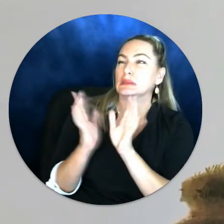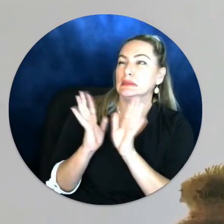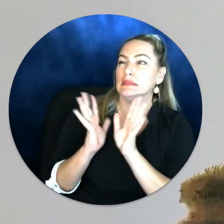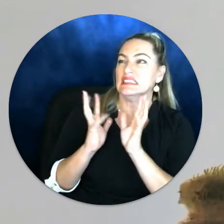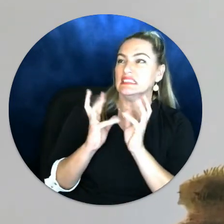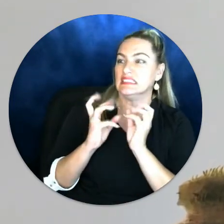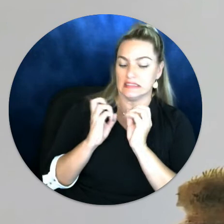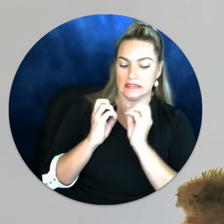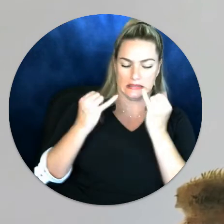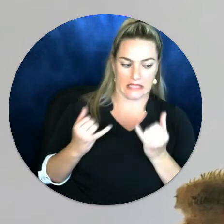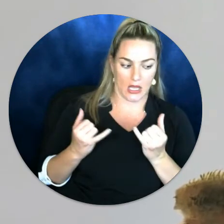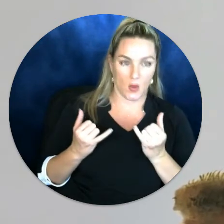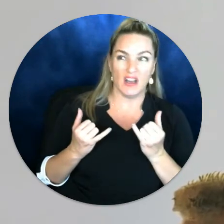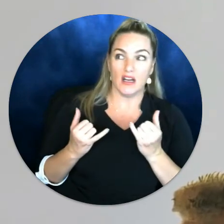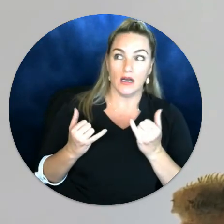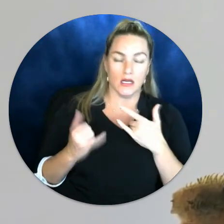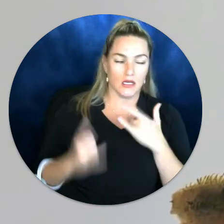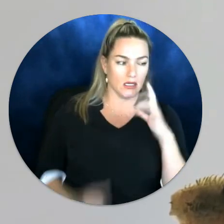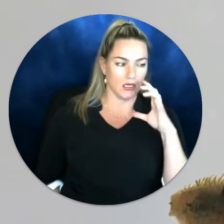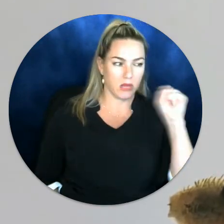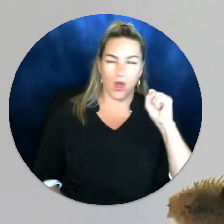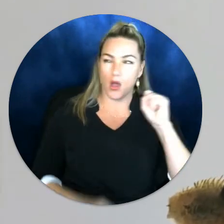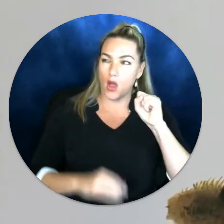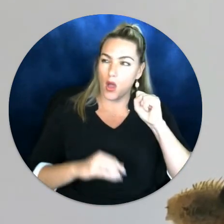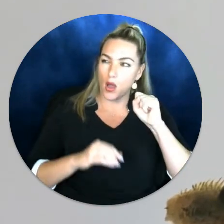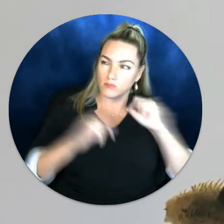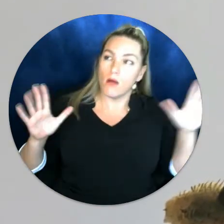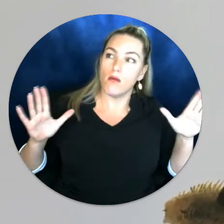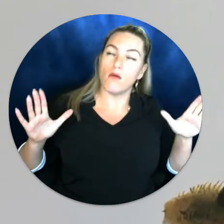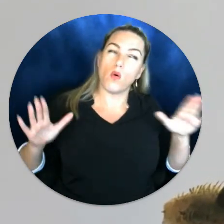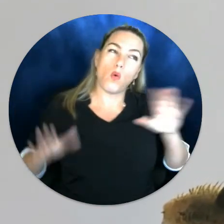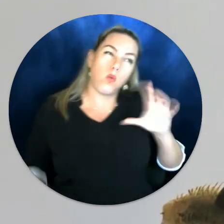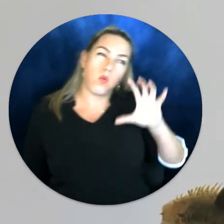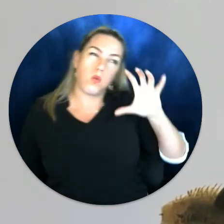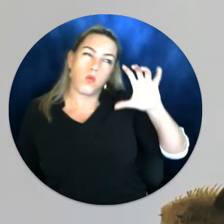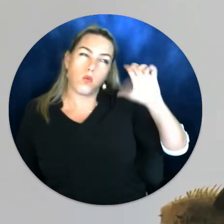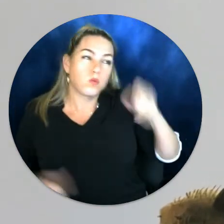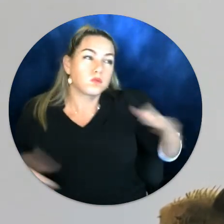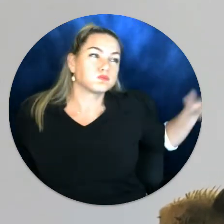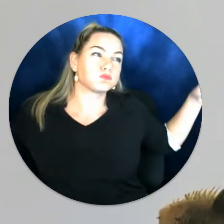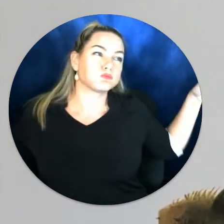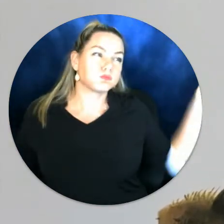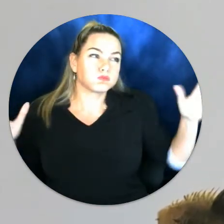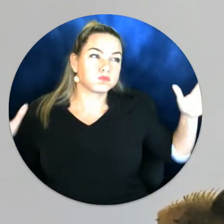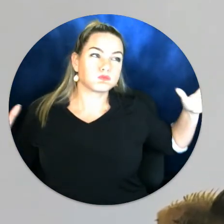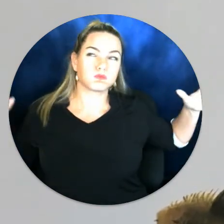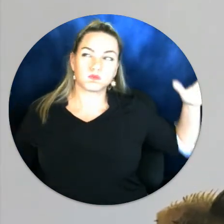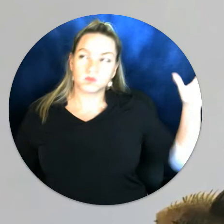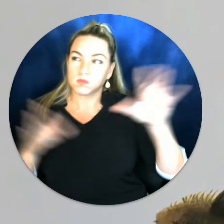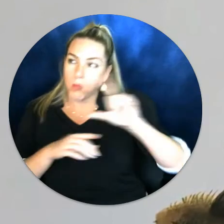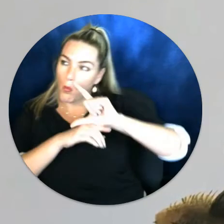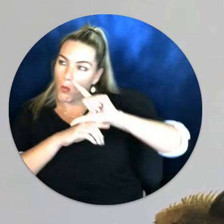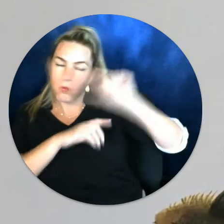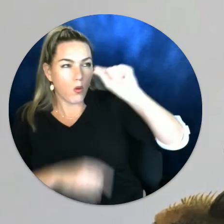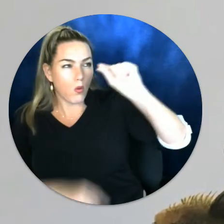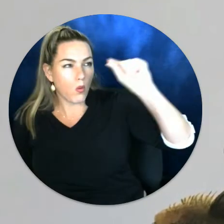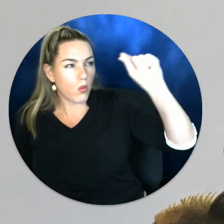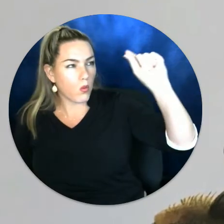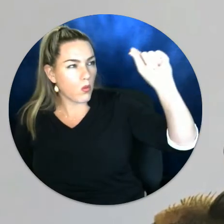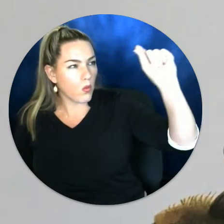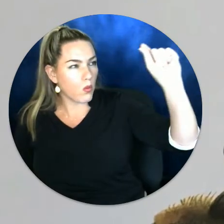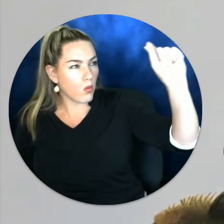but now I must fly." And he spread out his wings and was off through